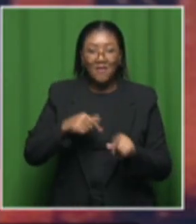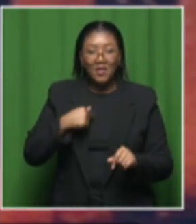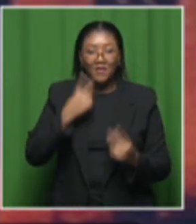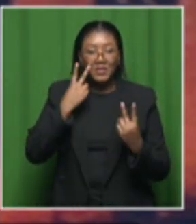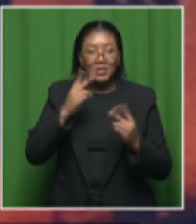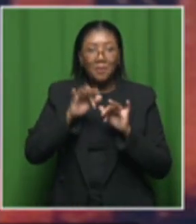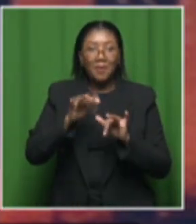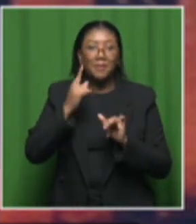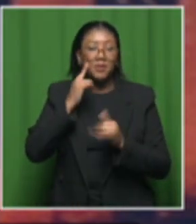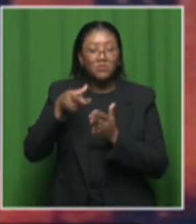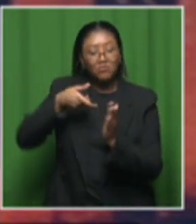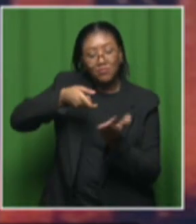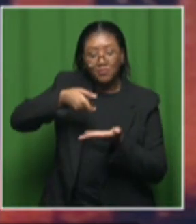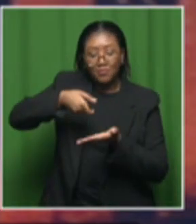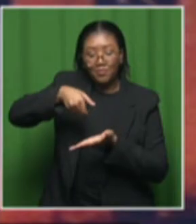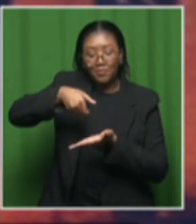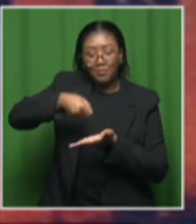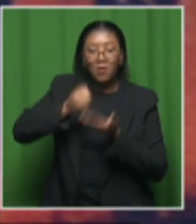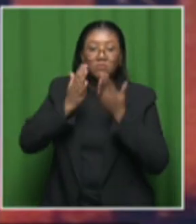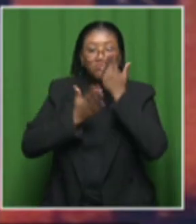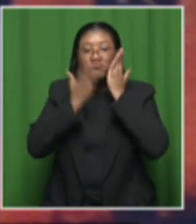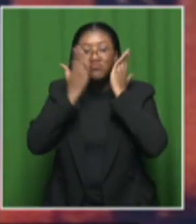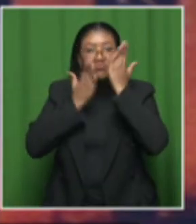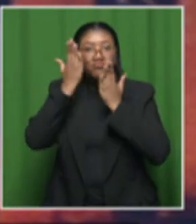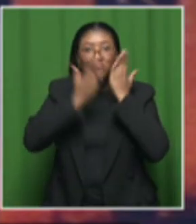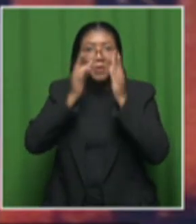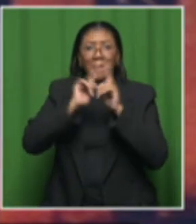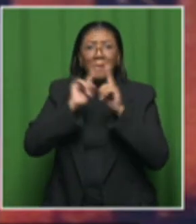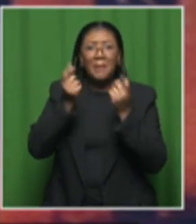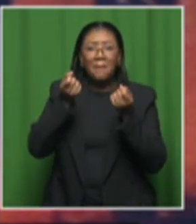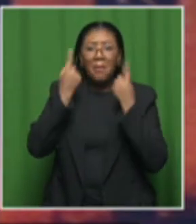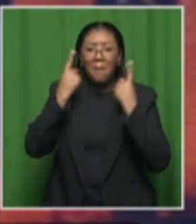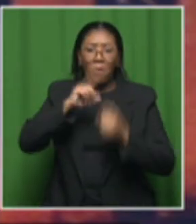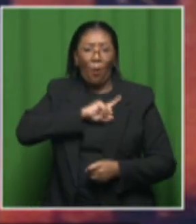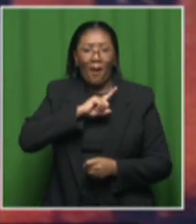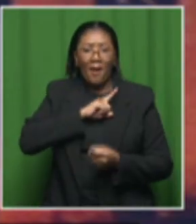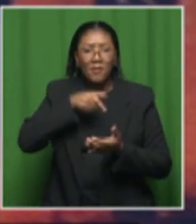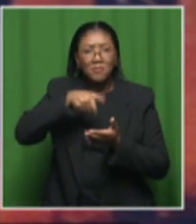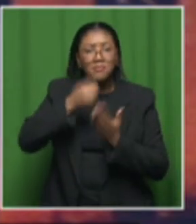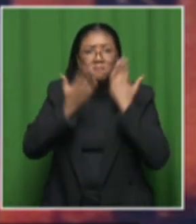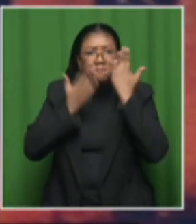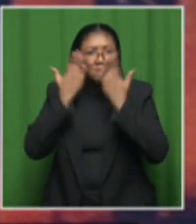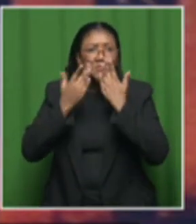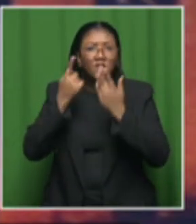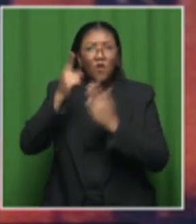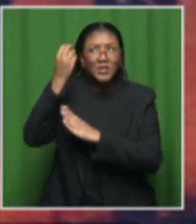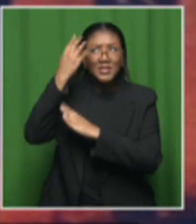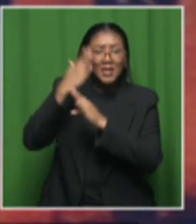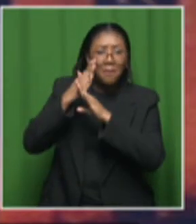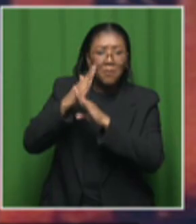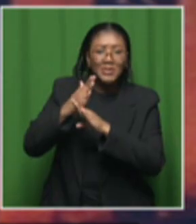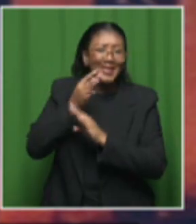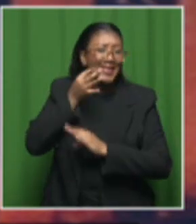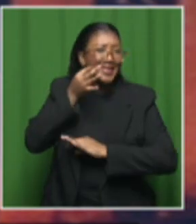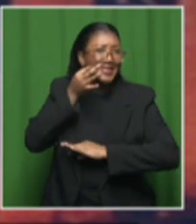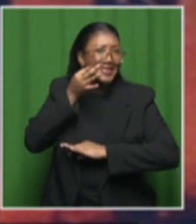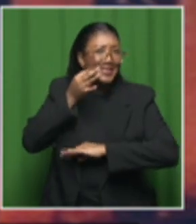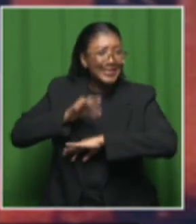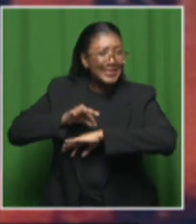it on their faces and we don't understand the full properties of that, right? So it's being able to take these everyday materials, to